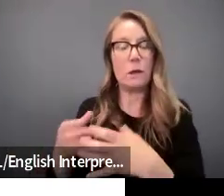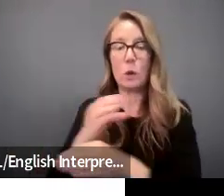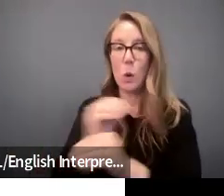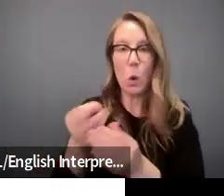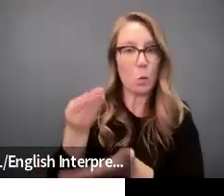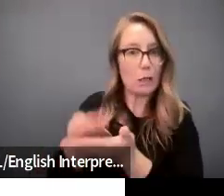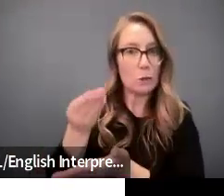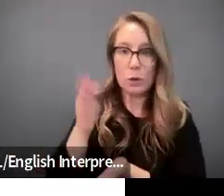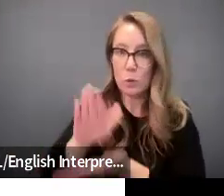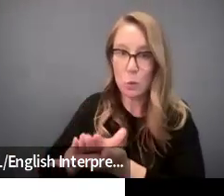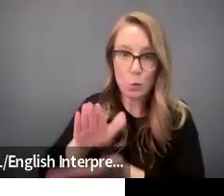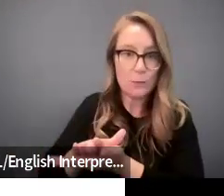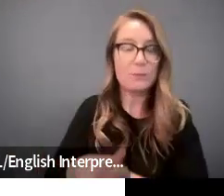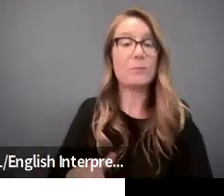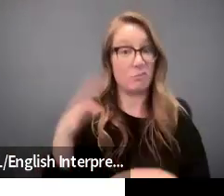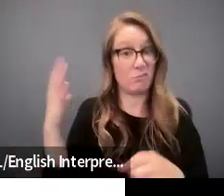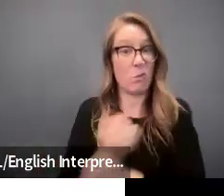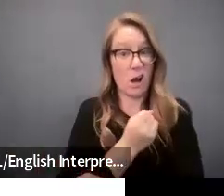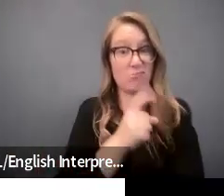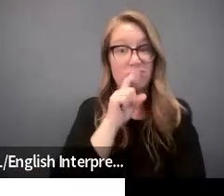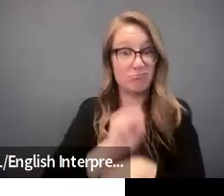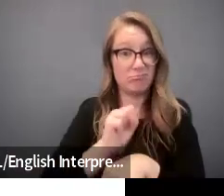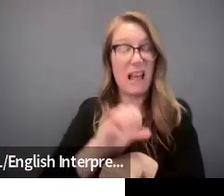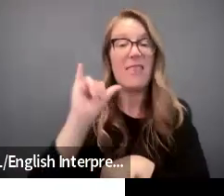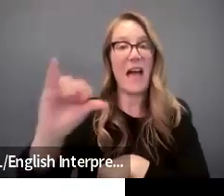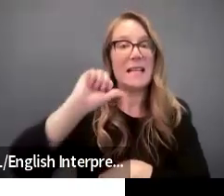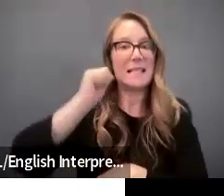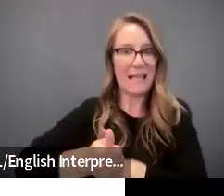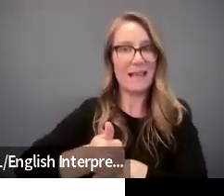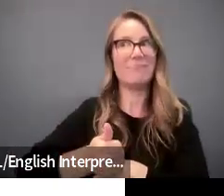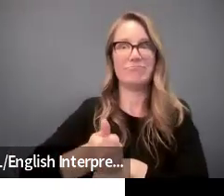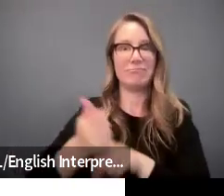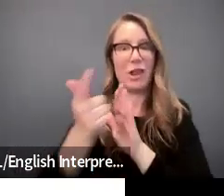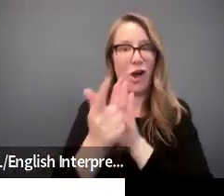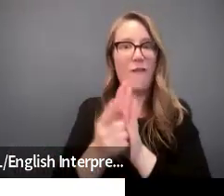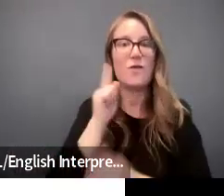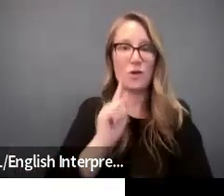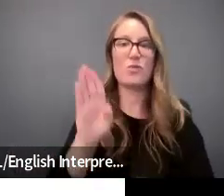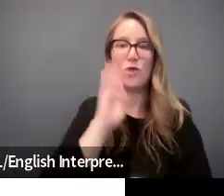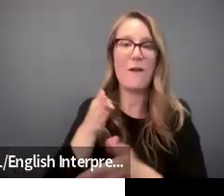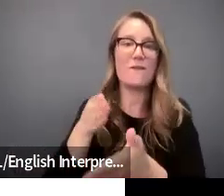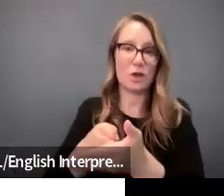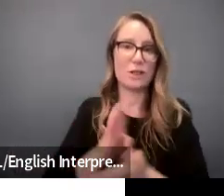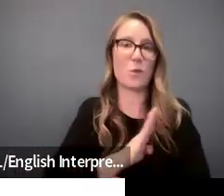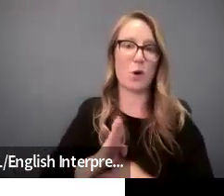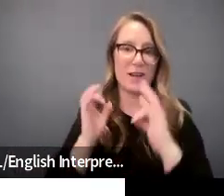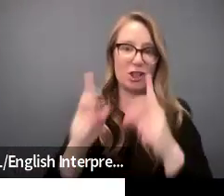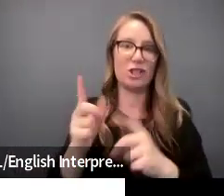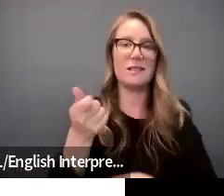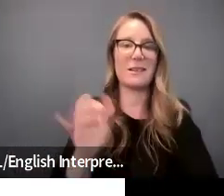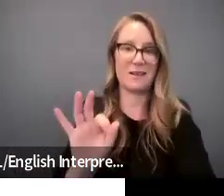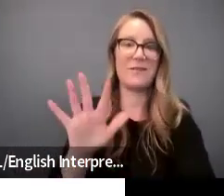resource school, and they won. And that actually set a precedent for Brown versus the Board of Education in